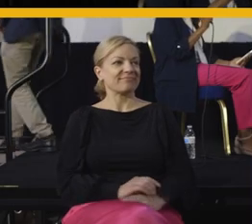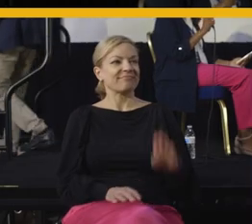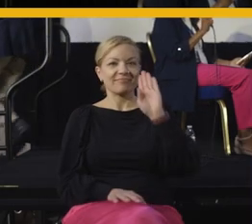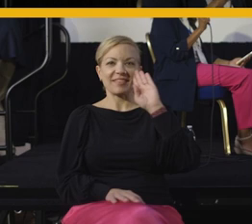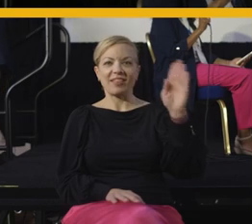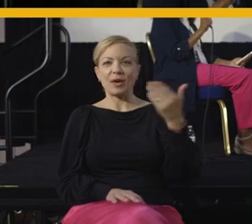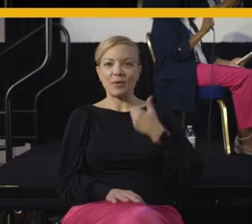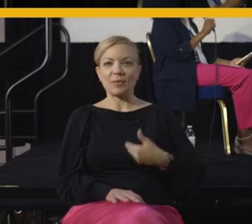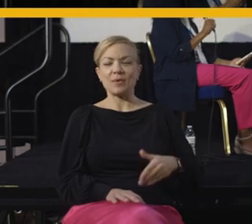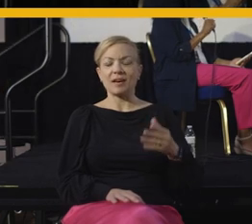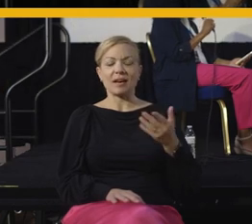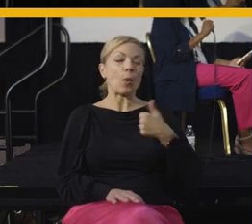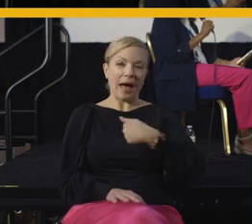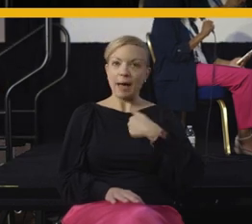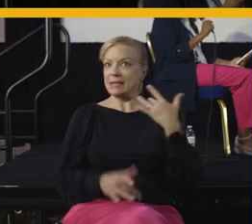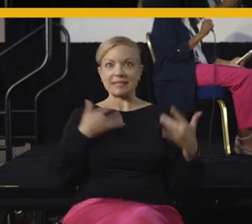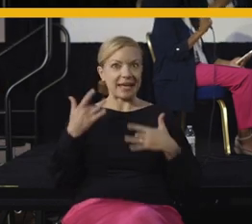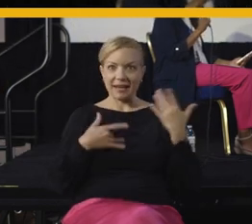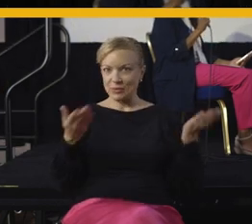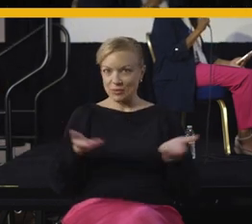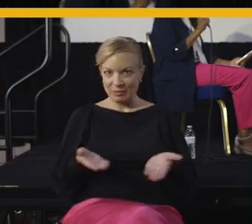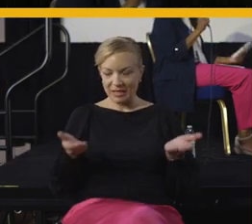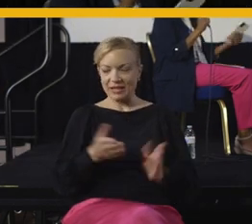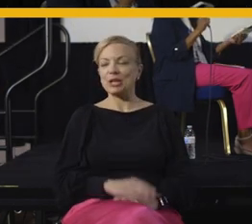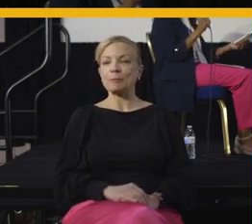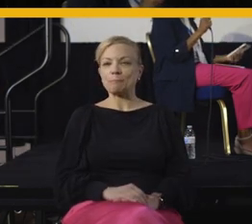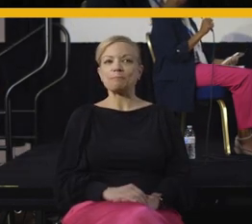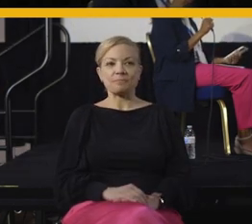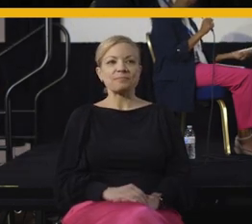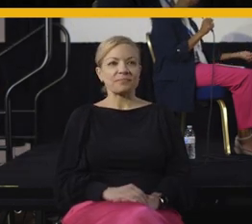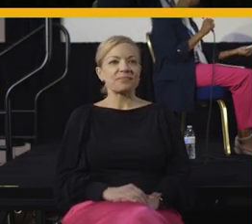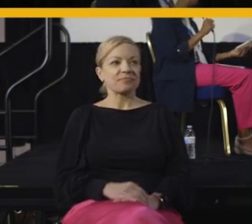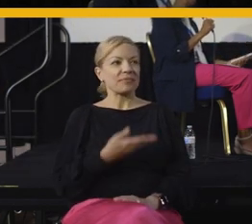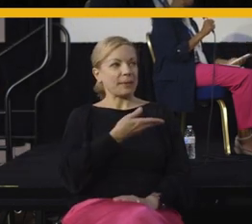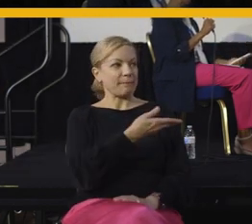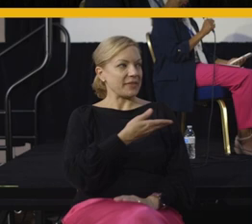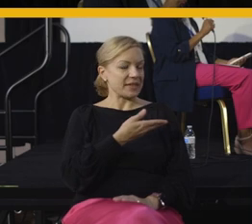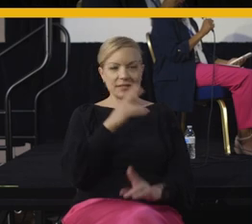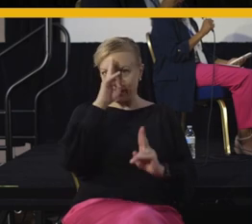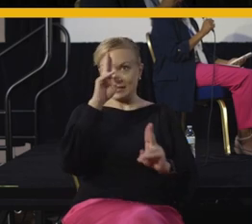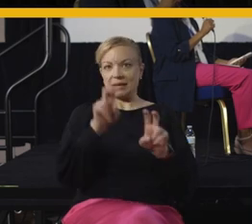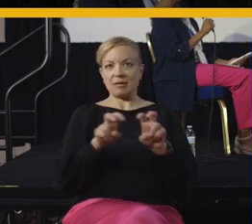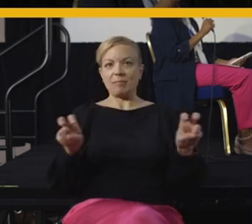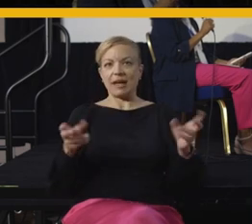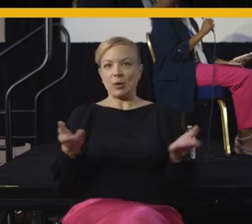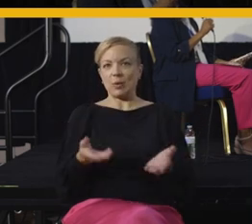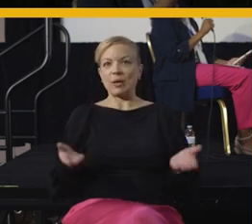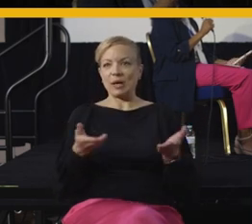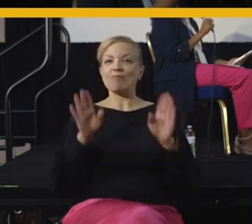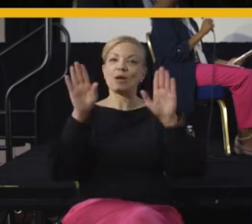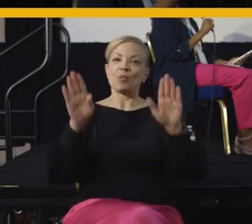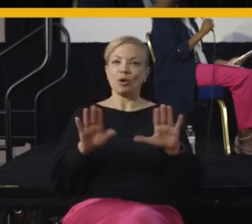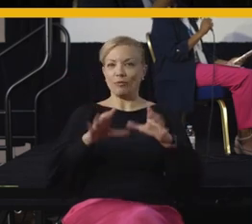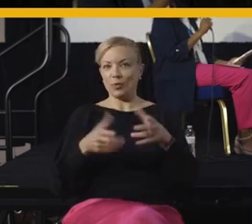Hello, everyone. I am so excited to be here today and joining you with this esteemed panel and wonderful